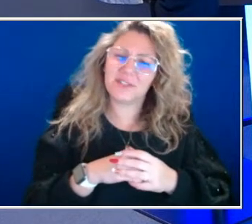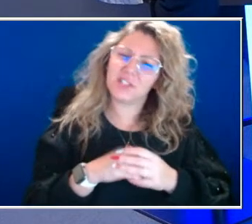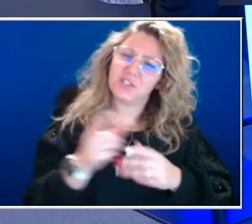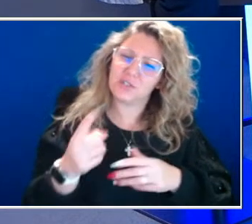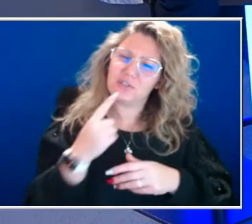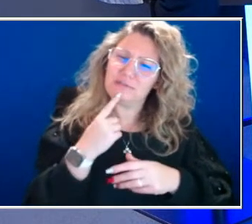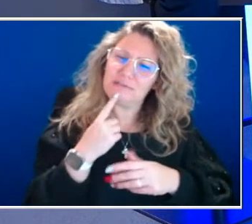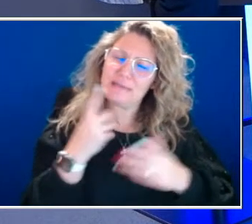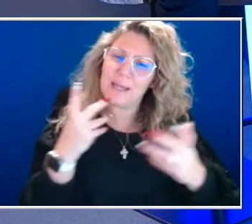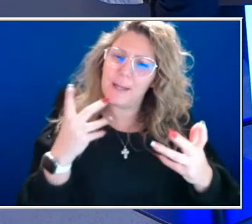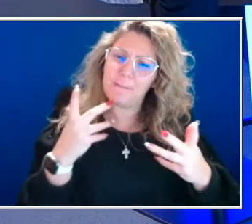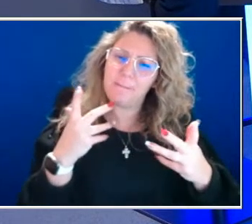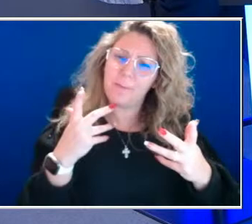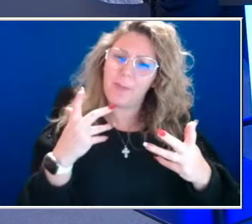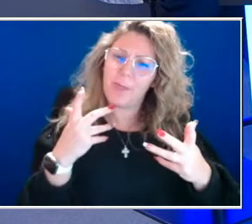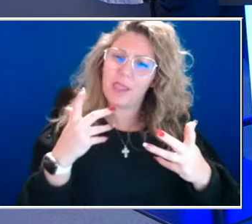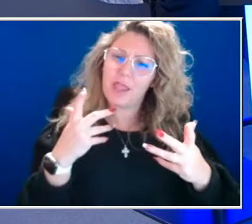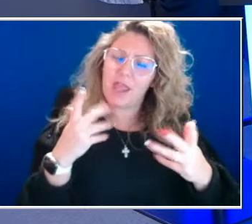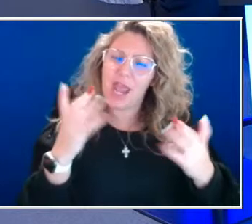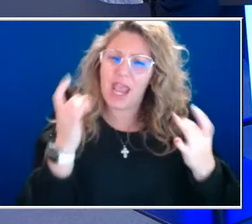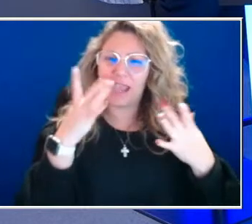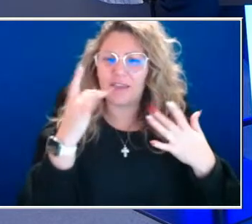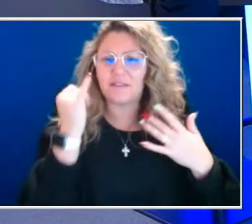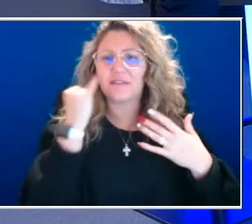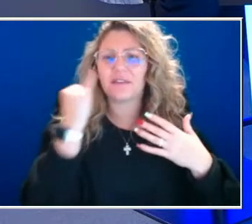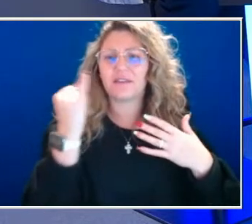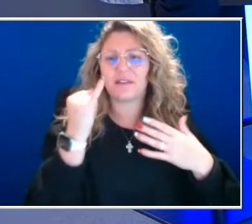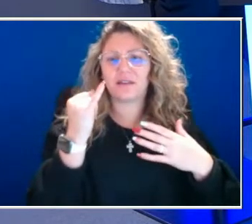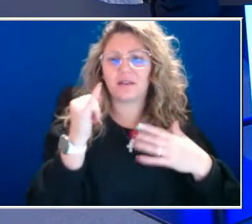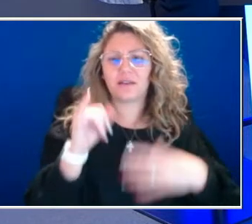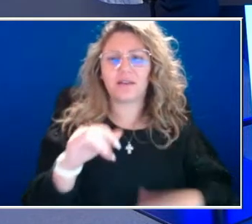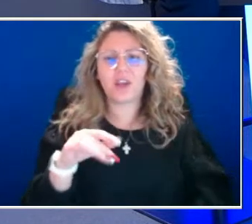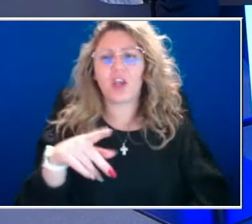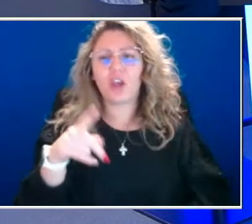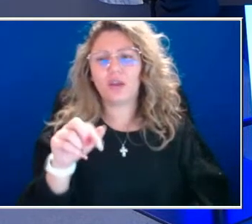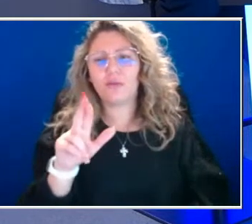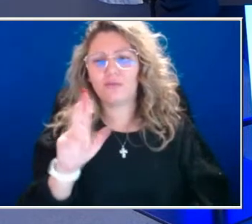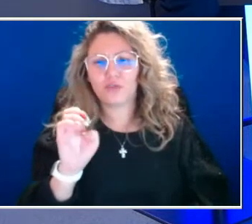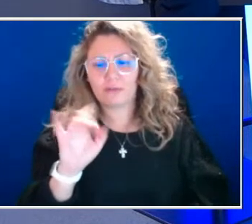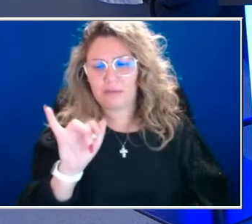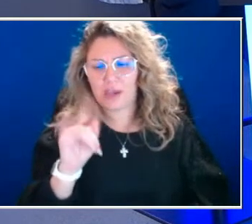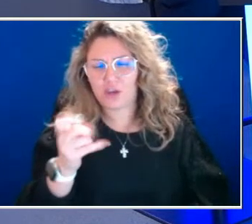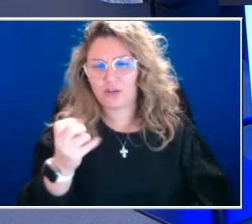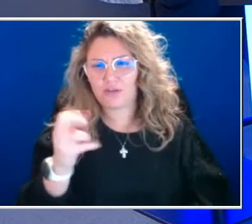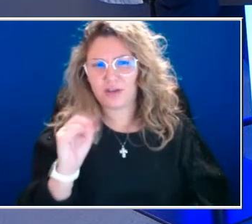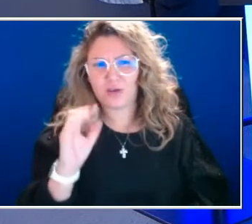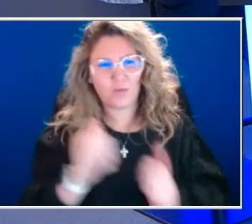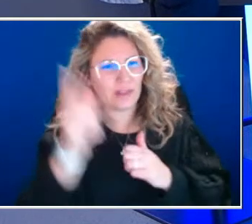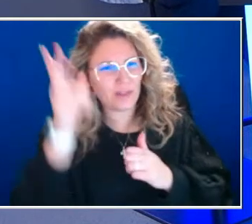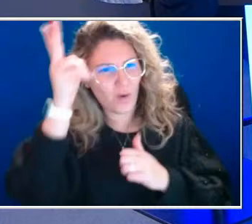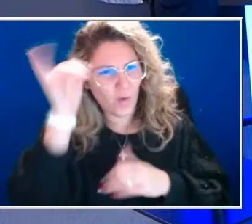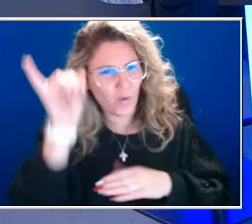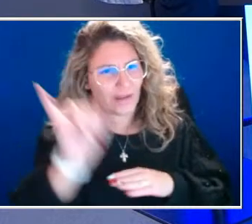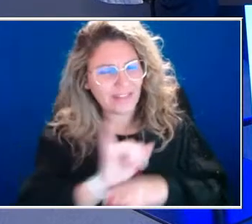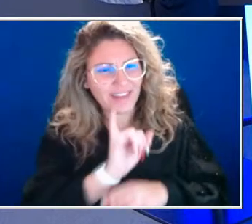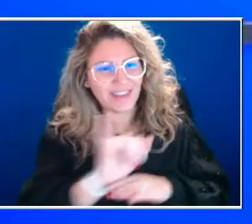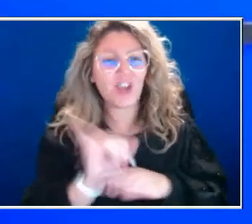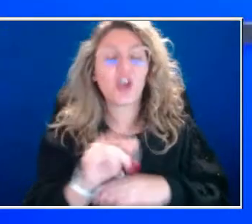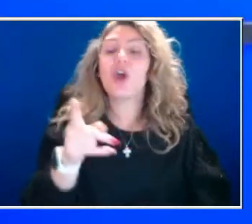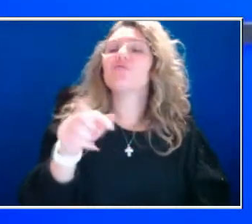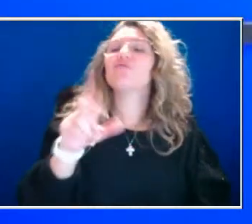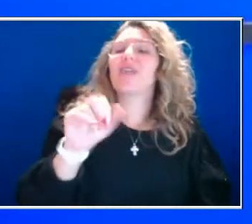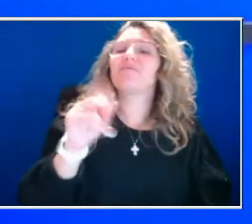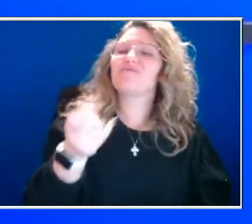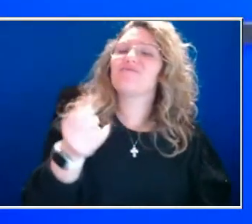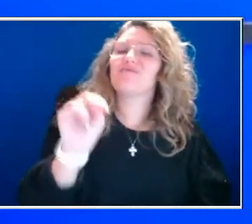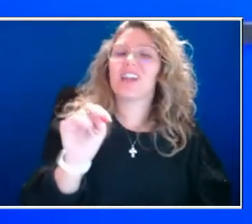She said hated the idea of Premarin with the horse industry. Tell me about that. Premarin is there's a